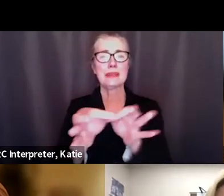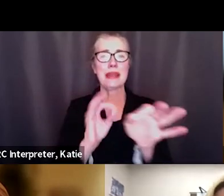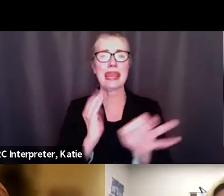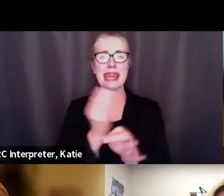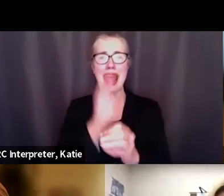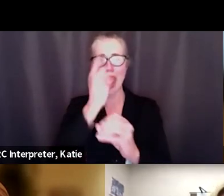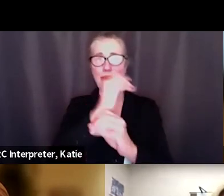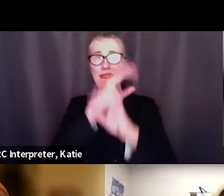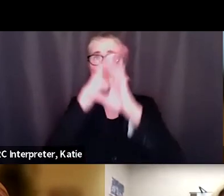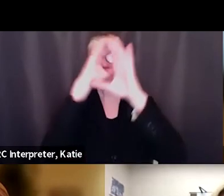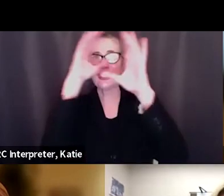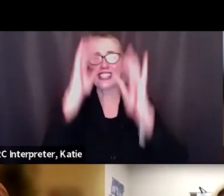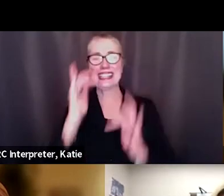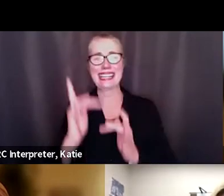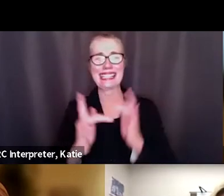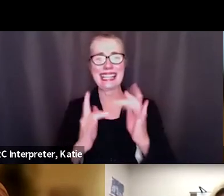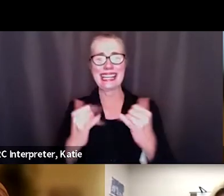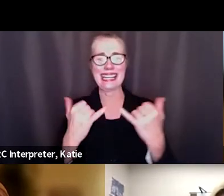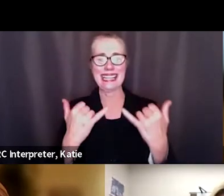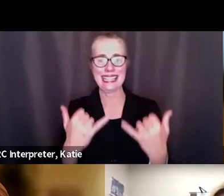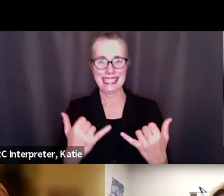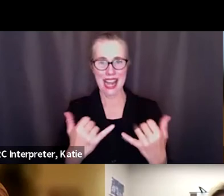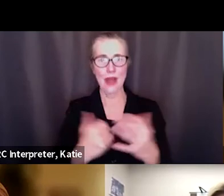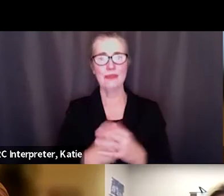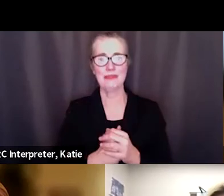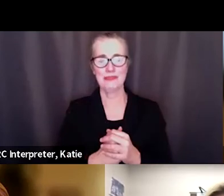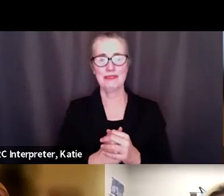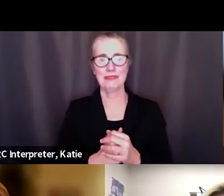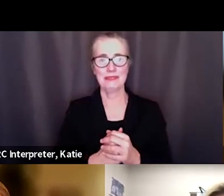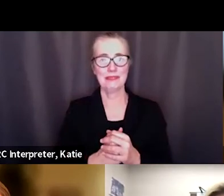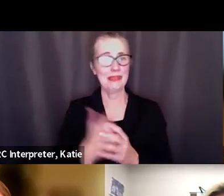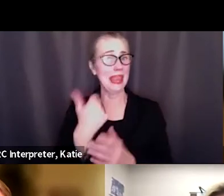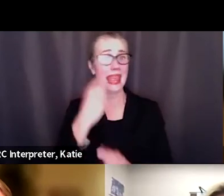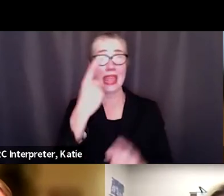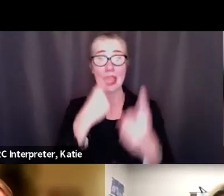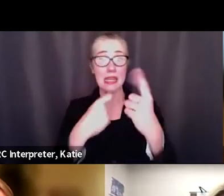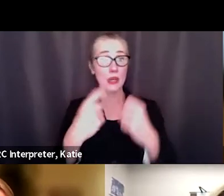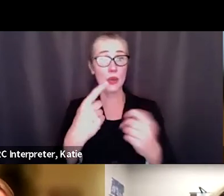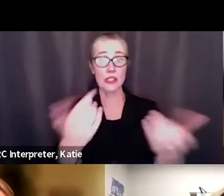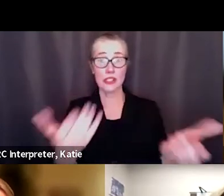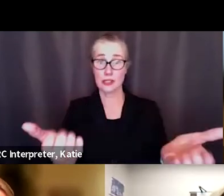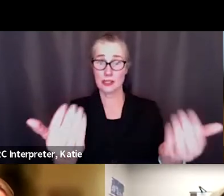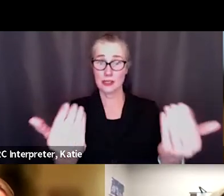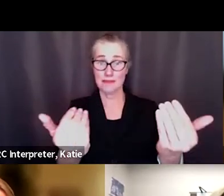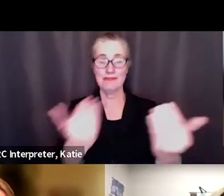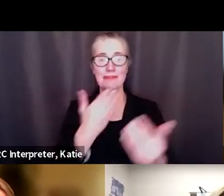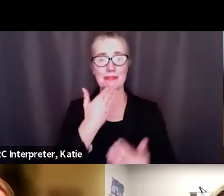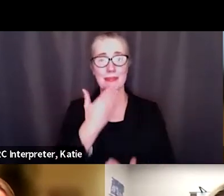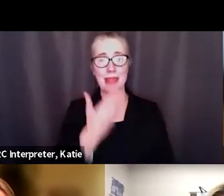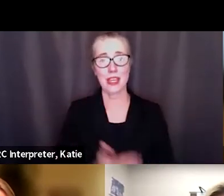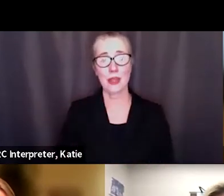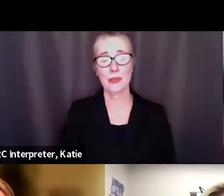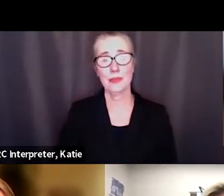with you and now i will take any questions you will have thank you